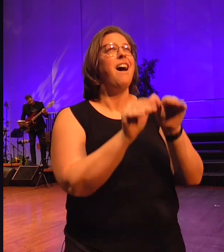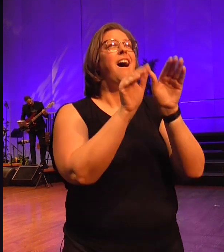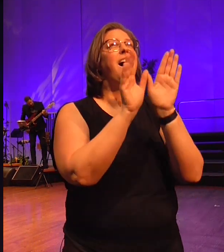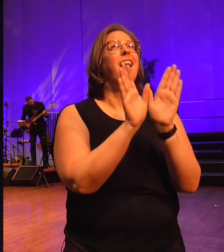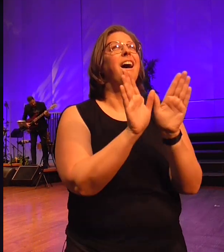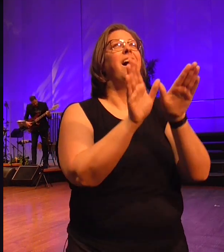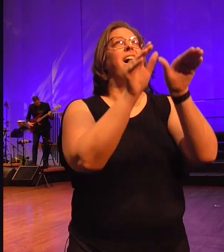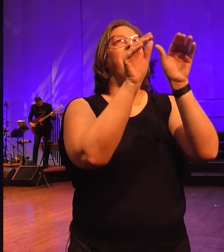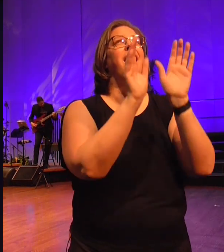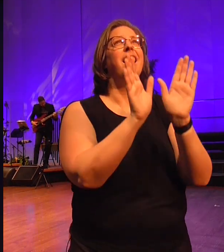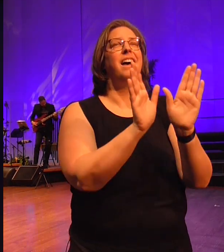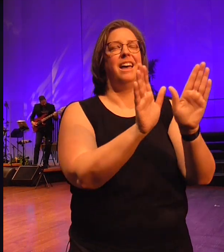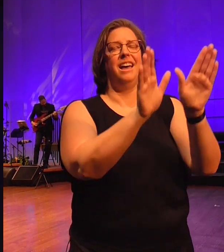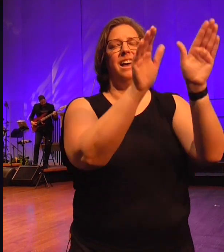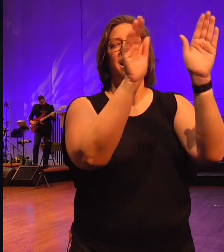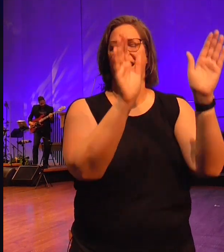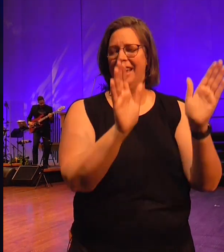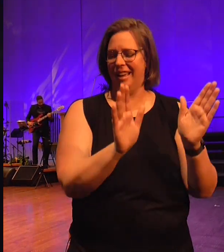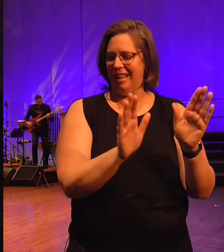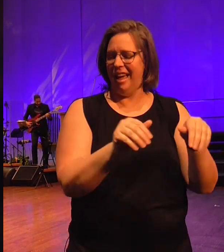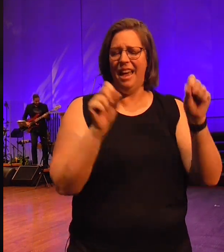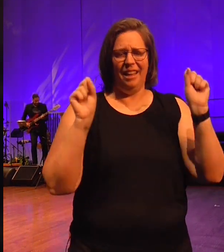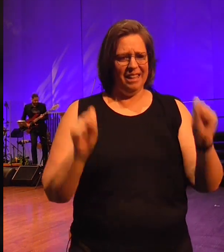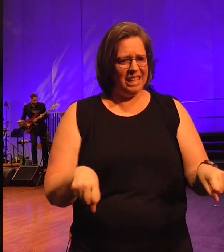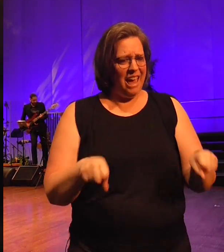fly. He can